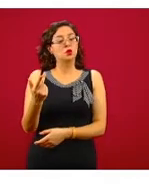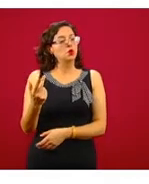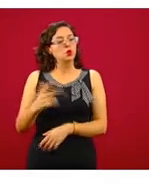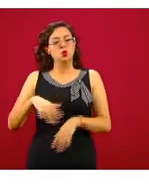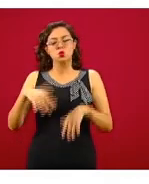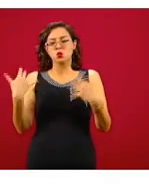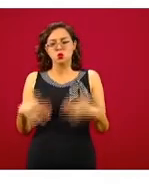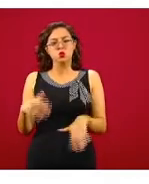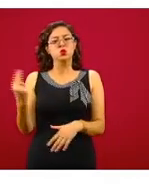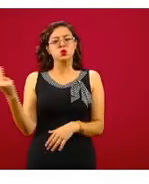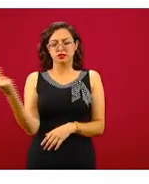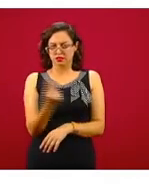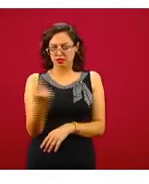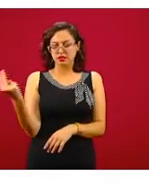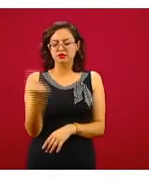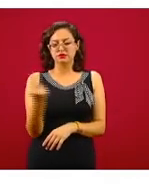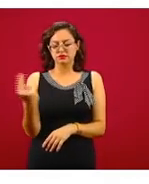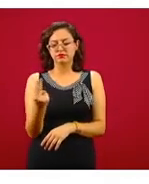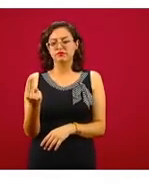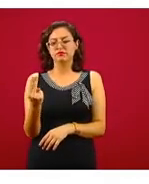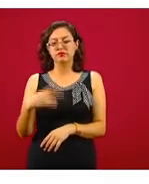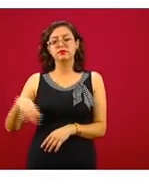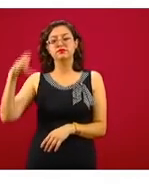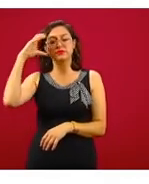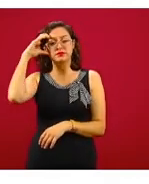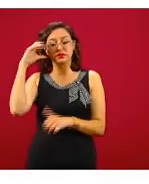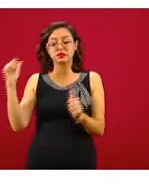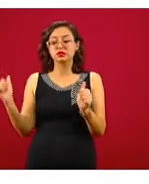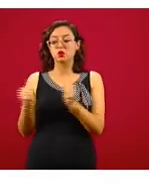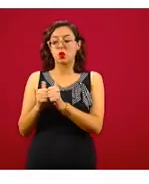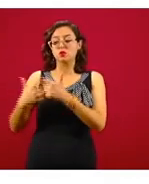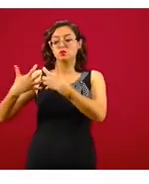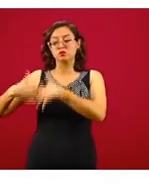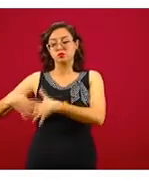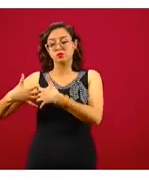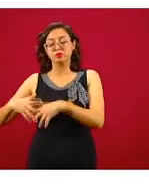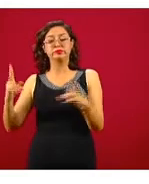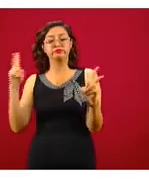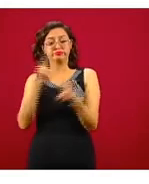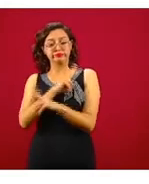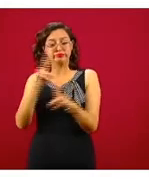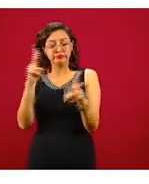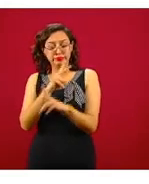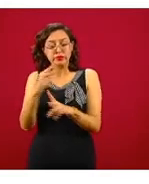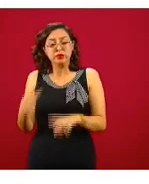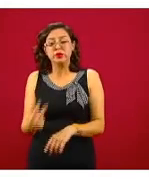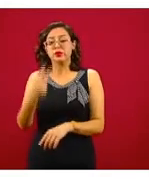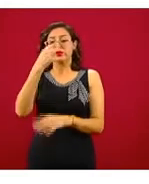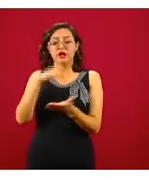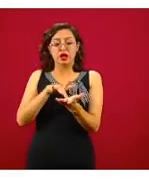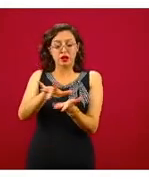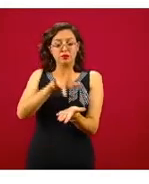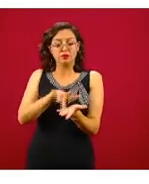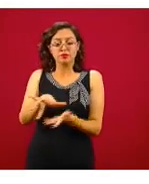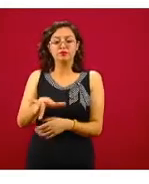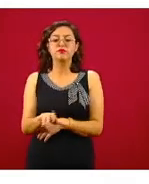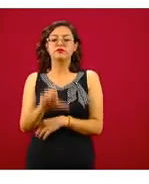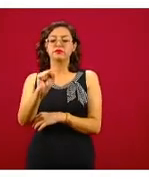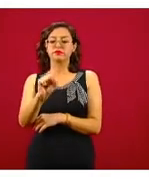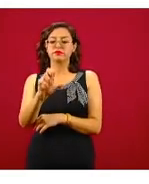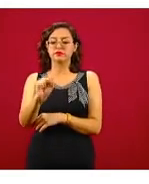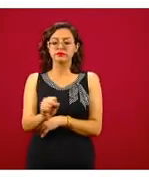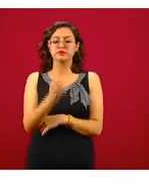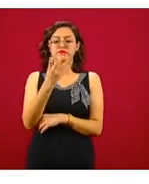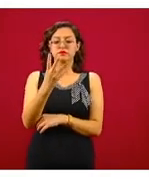across the country. Remember, these ICU beds are all equipped with a mechanic ventilator to assist